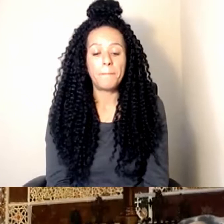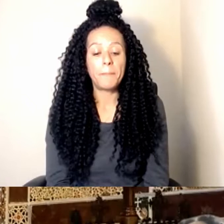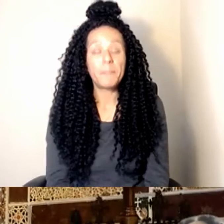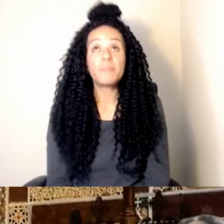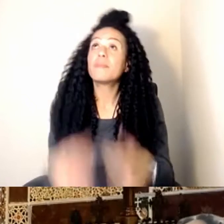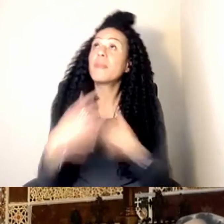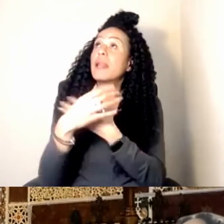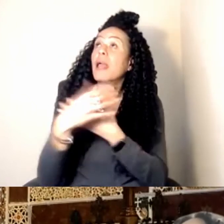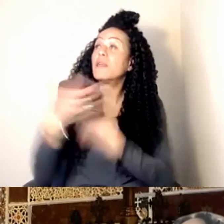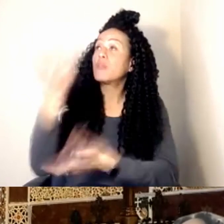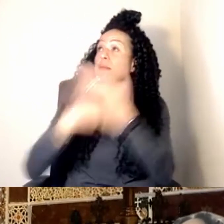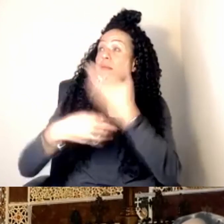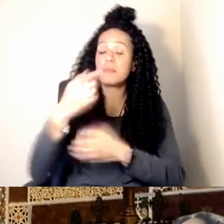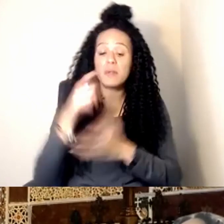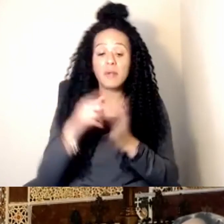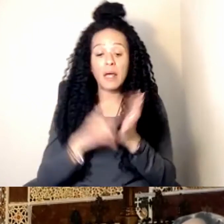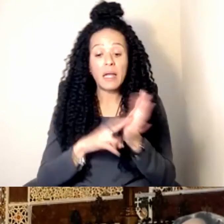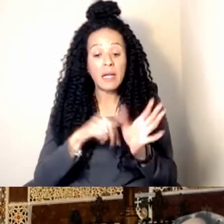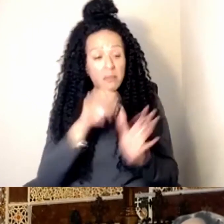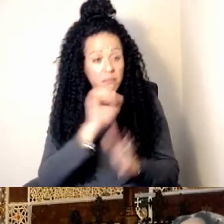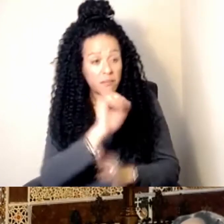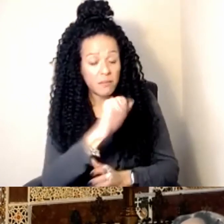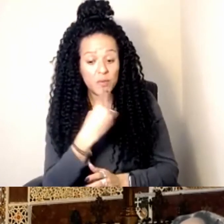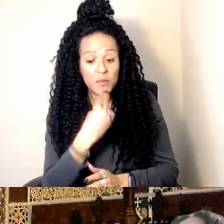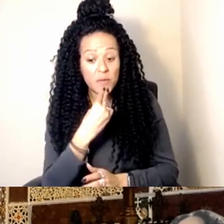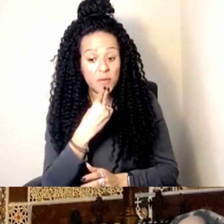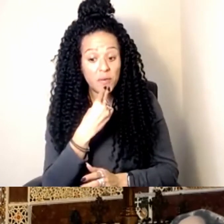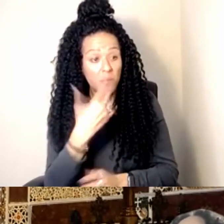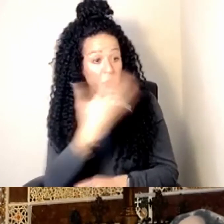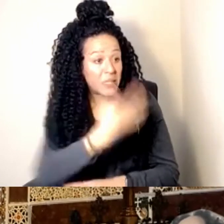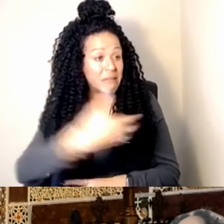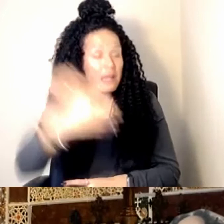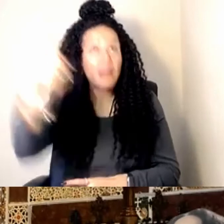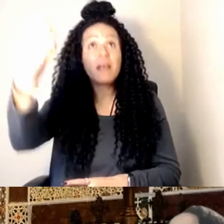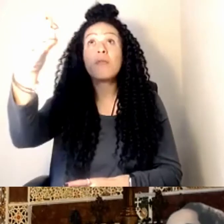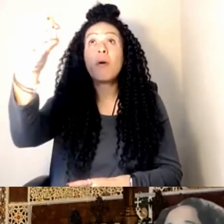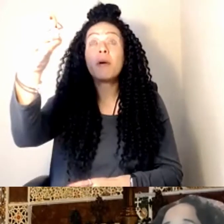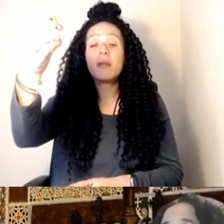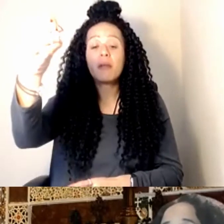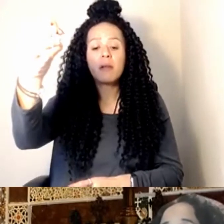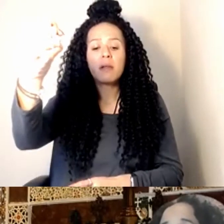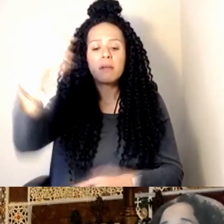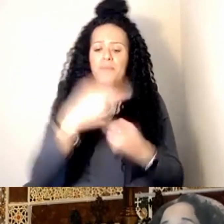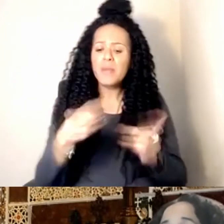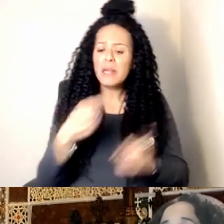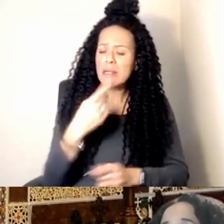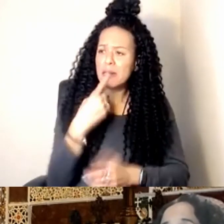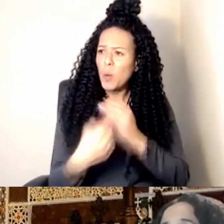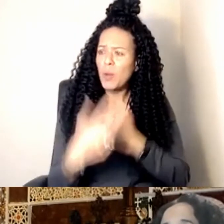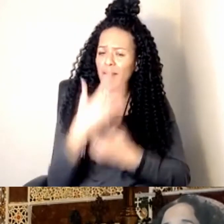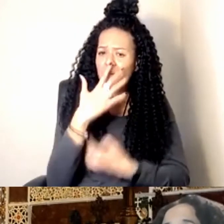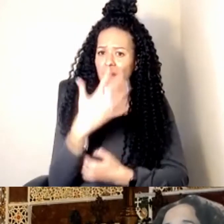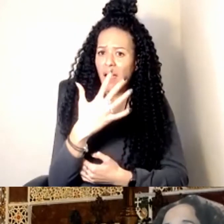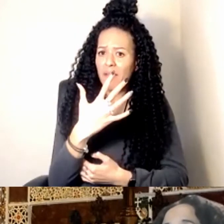The angel told Enya that her son would be taken from her. They say he was only